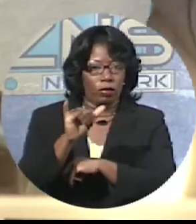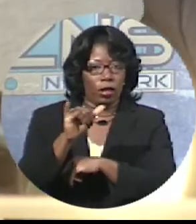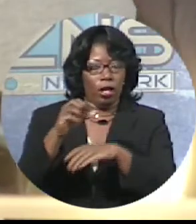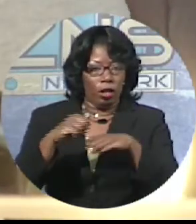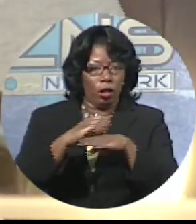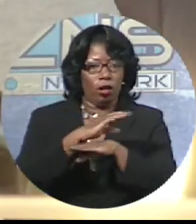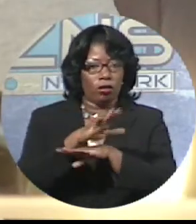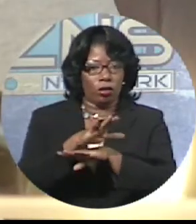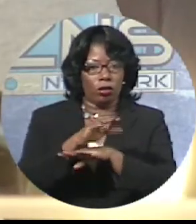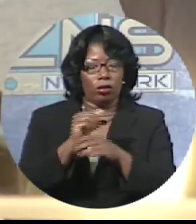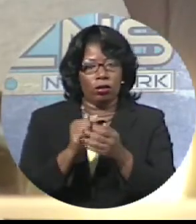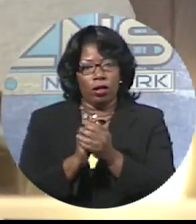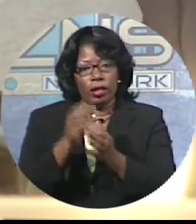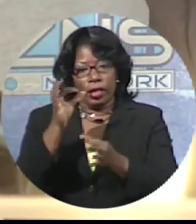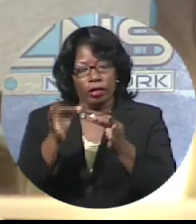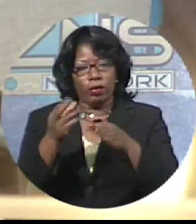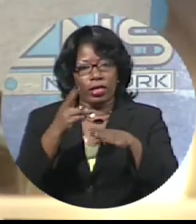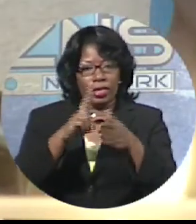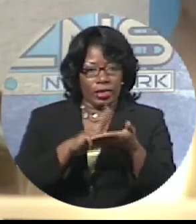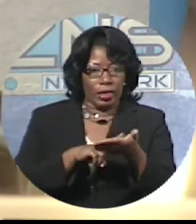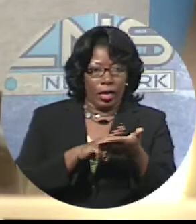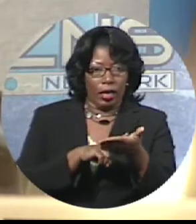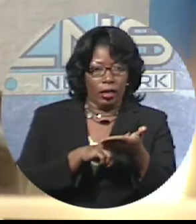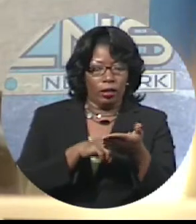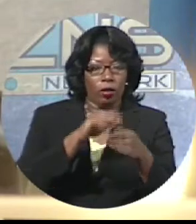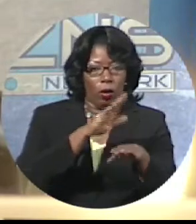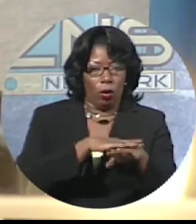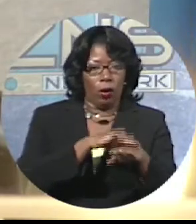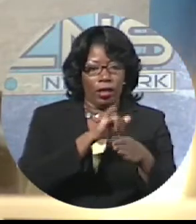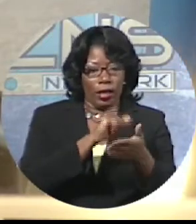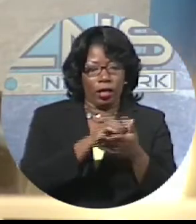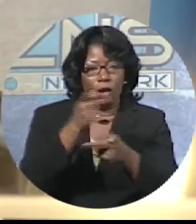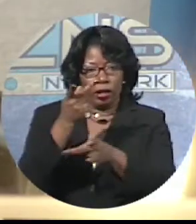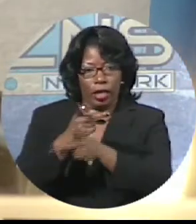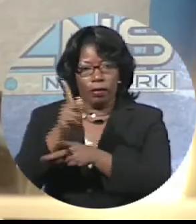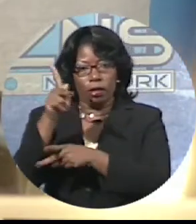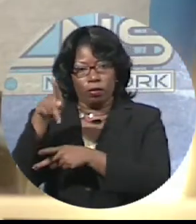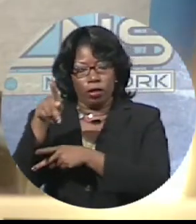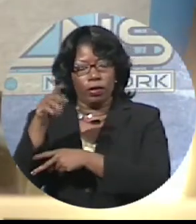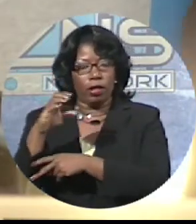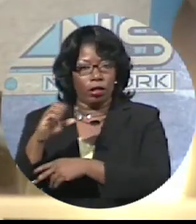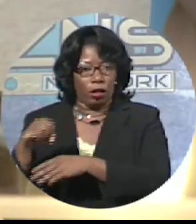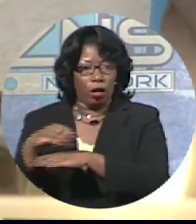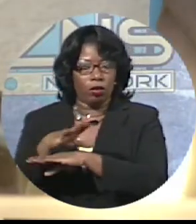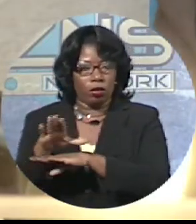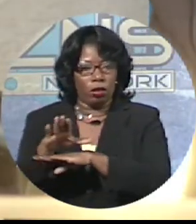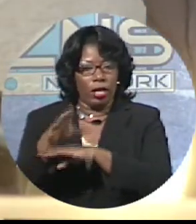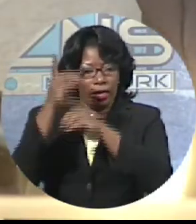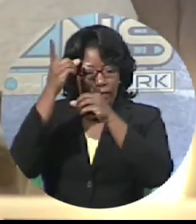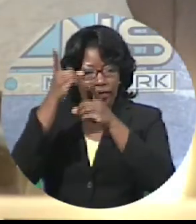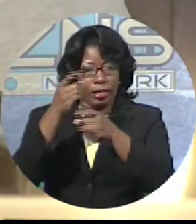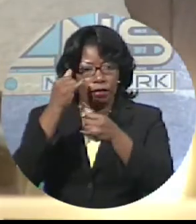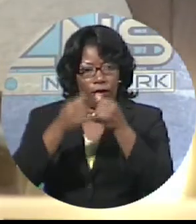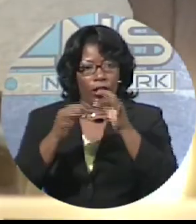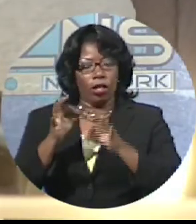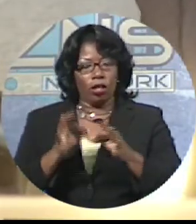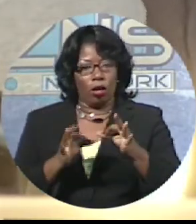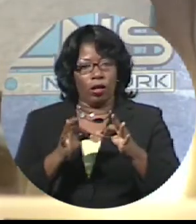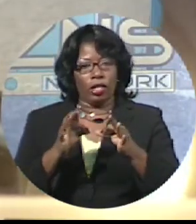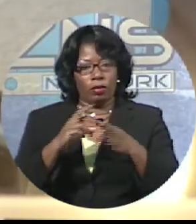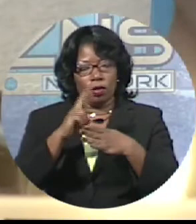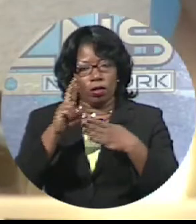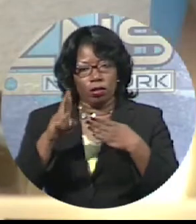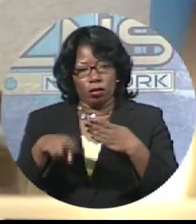whether we sign on to the CCJ or retain the Privy Council, the decisions of our final court must be observed by the